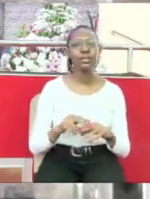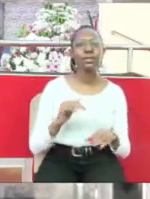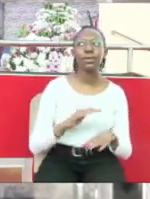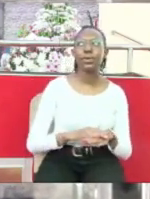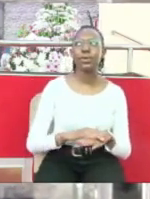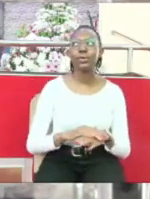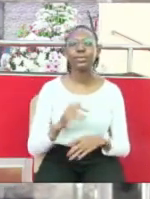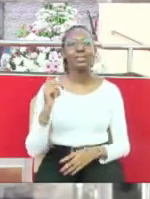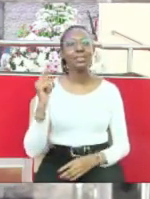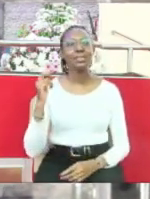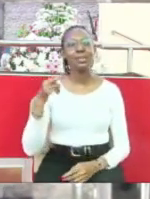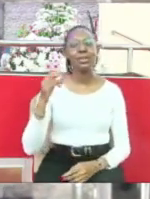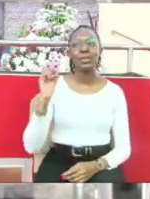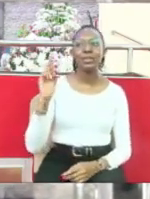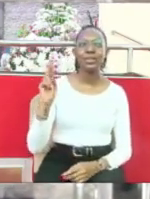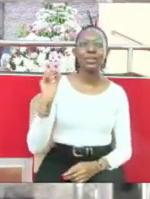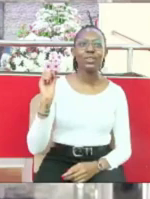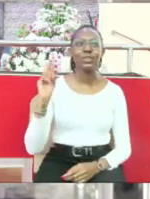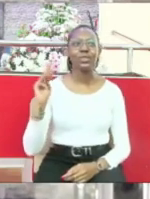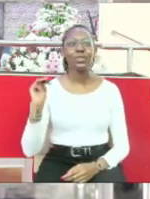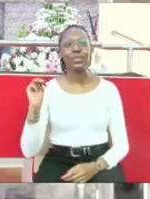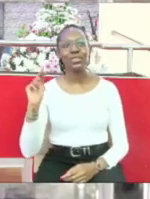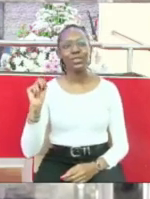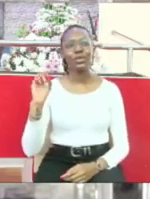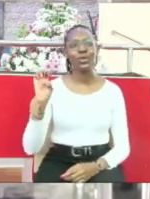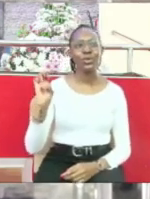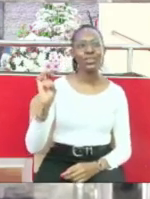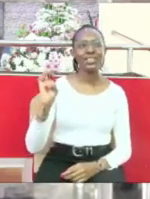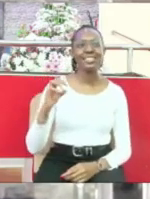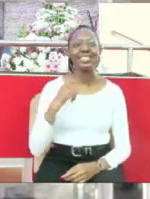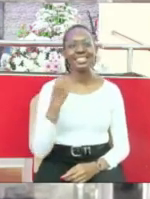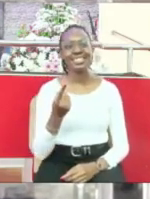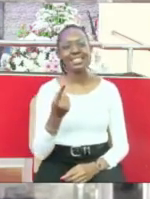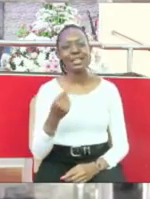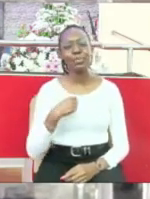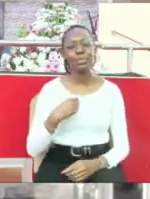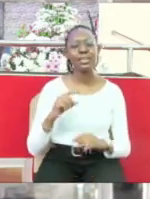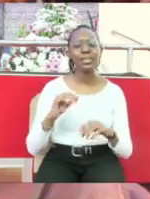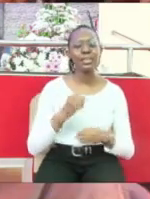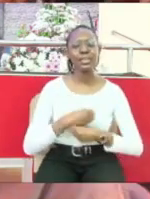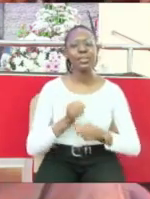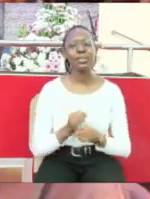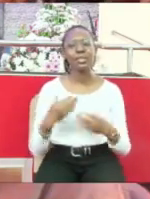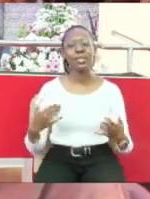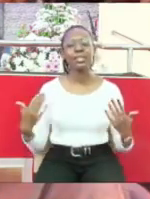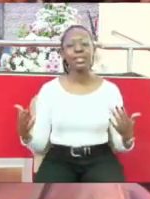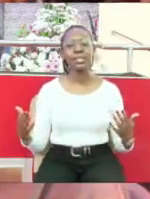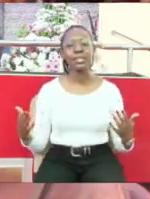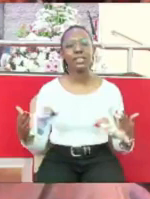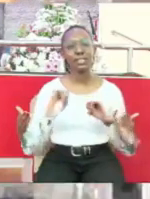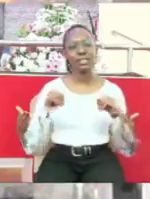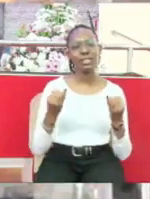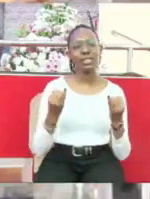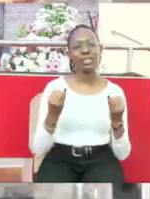making everything new. Na kifanya kila kitu upya. Jesus was yes. Making everything new. Alikuwa anafanya kila kitu kiwe kipya. But at that